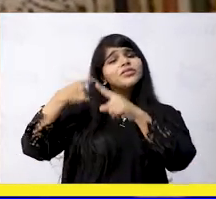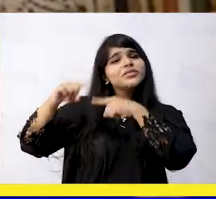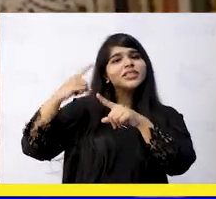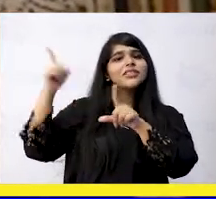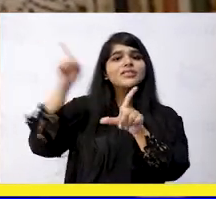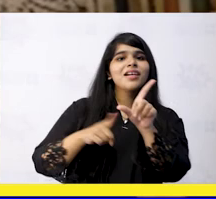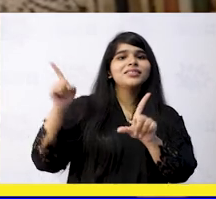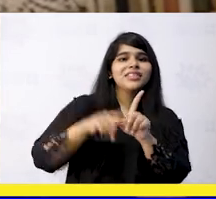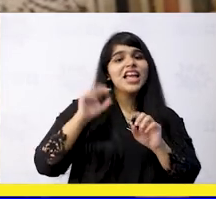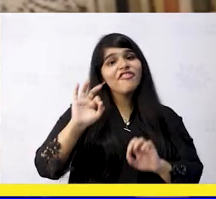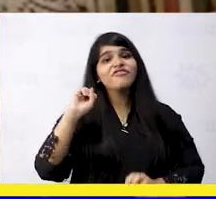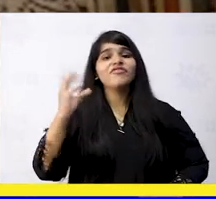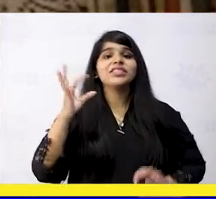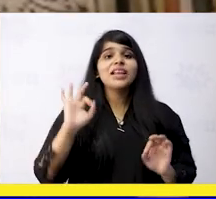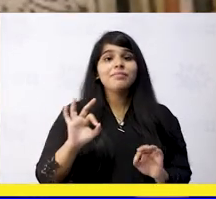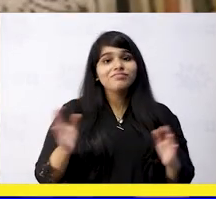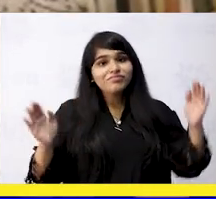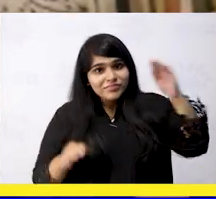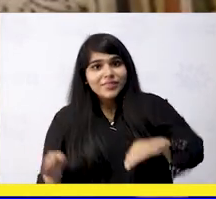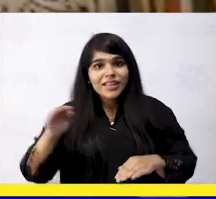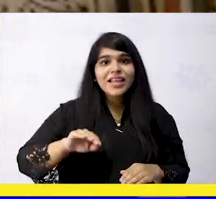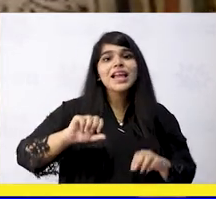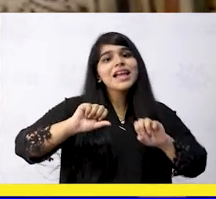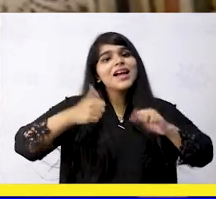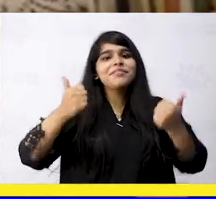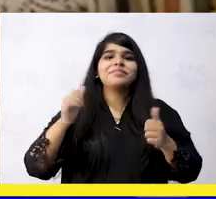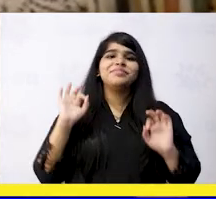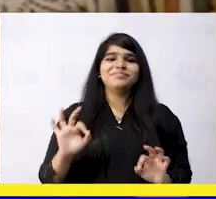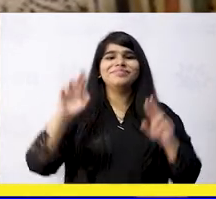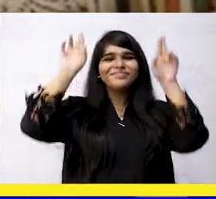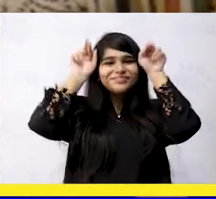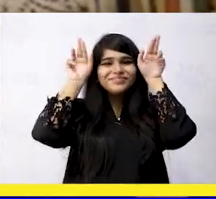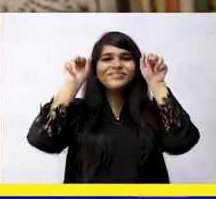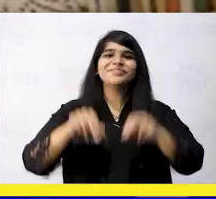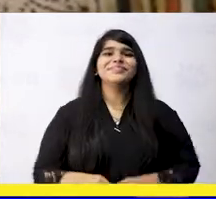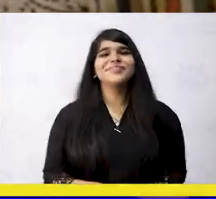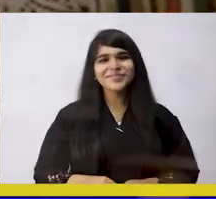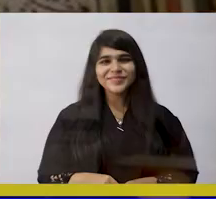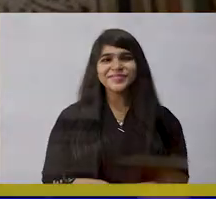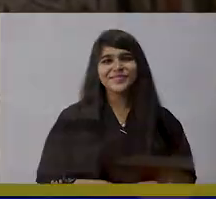many, many years. That's the way the tortoise ran the race from the hare.